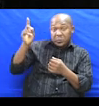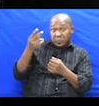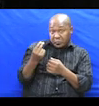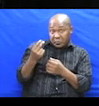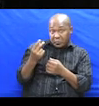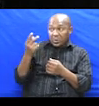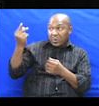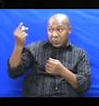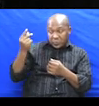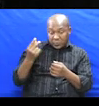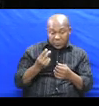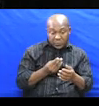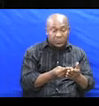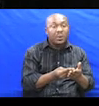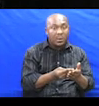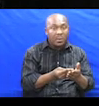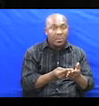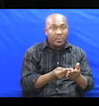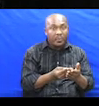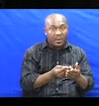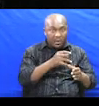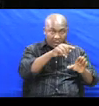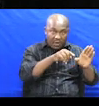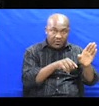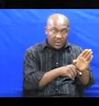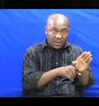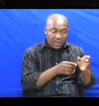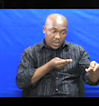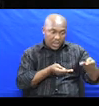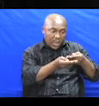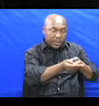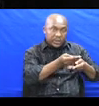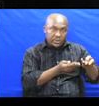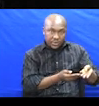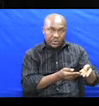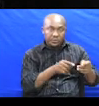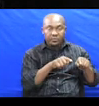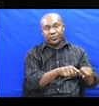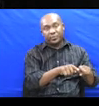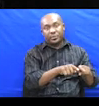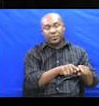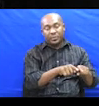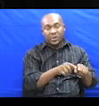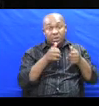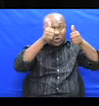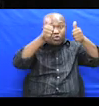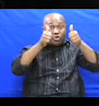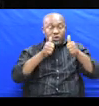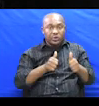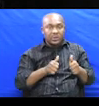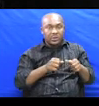it was only European currencies that were allowed to be used as a medium of exchange in the